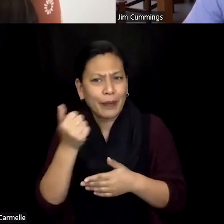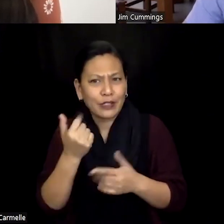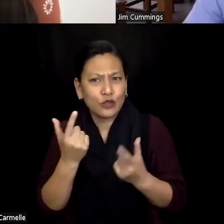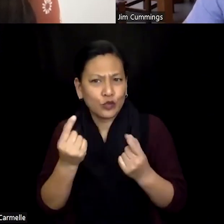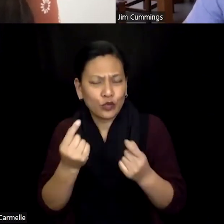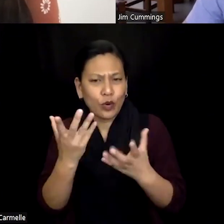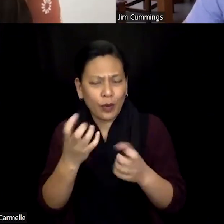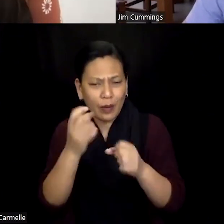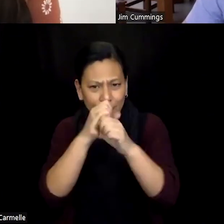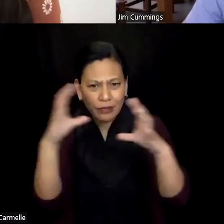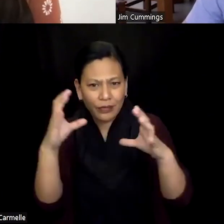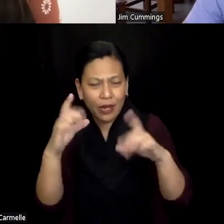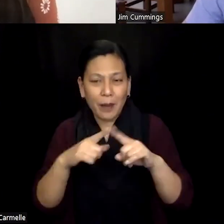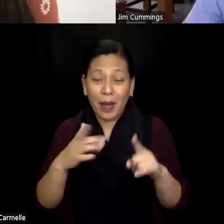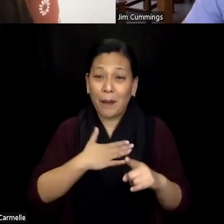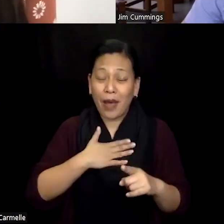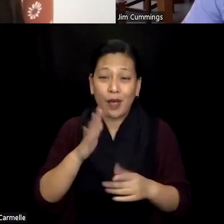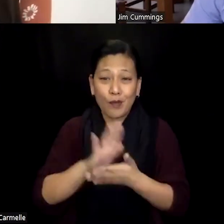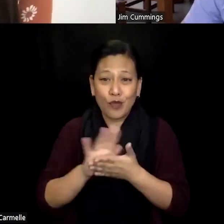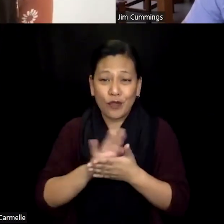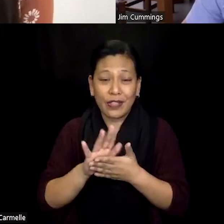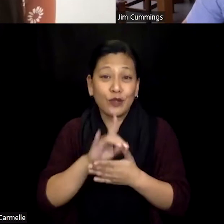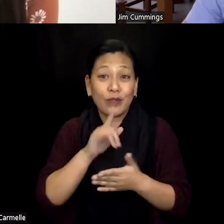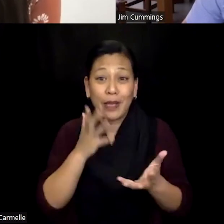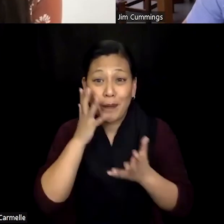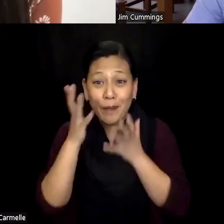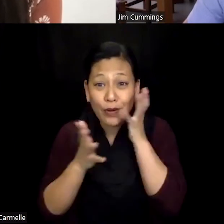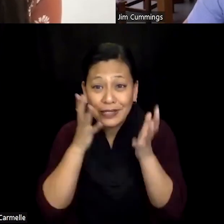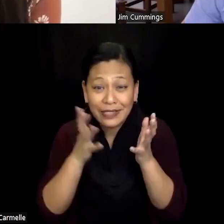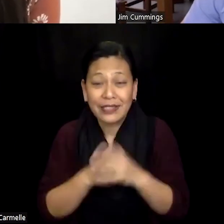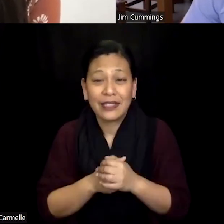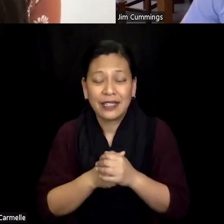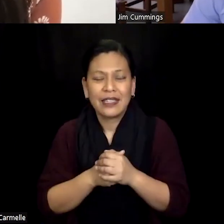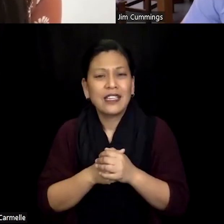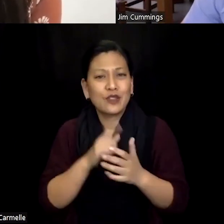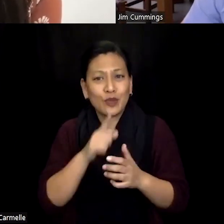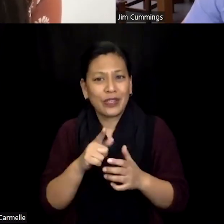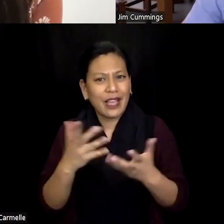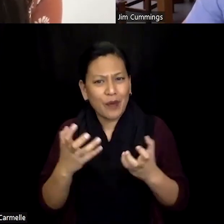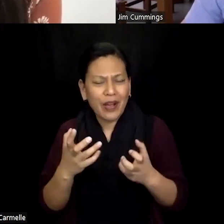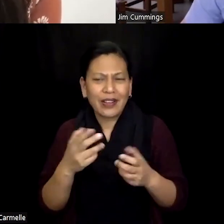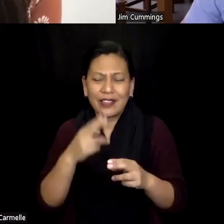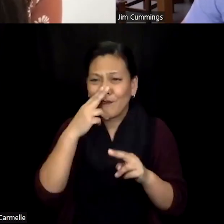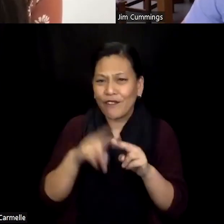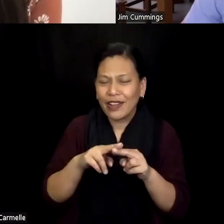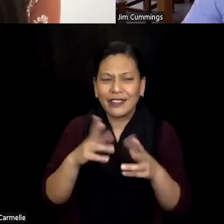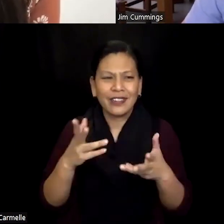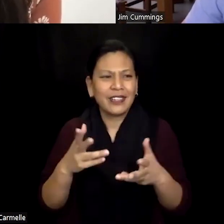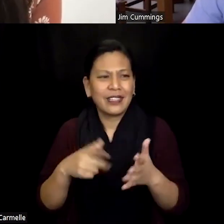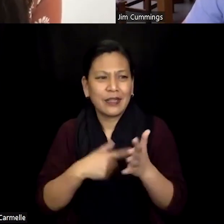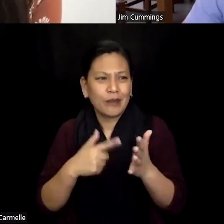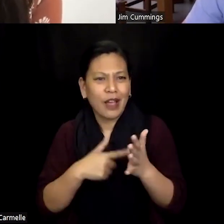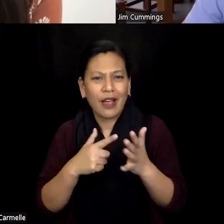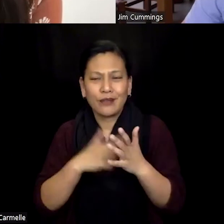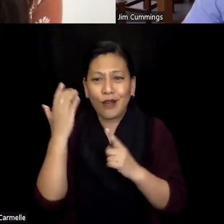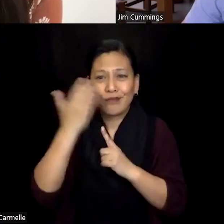But my movies are so humiliating on purpose that I lean into that. And it's very fun. You know, I get to play clown in some of these movies